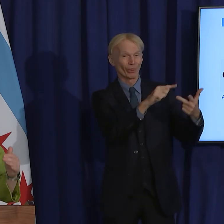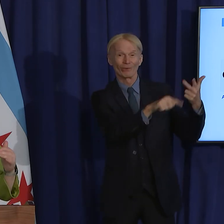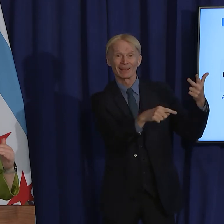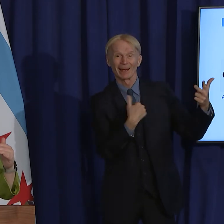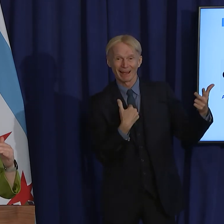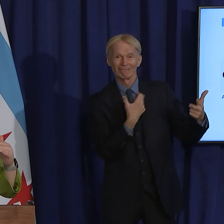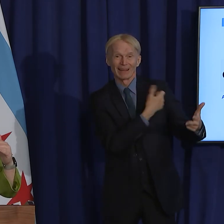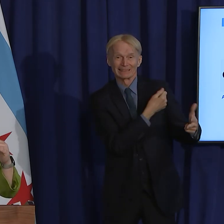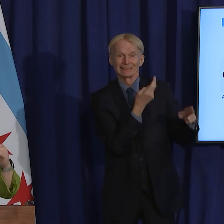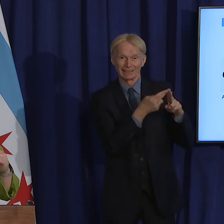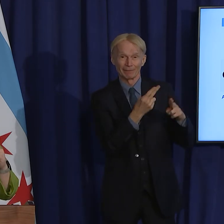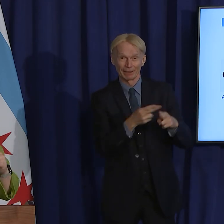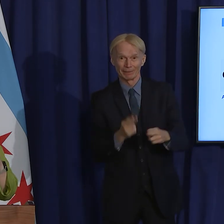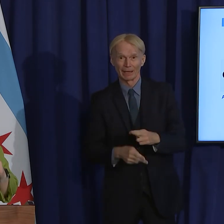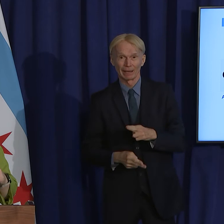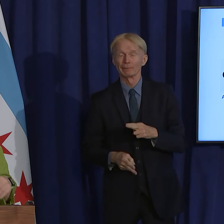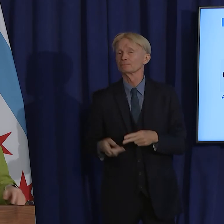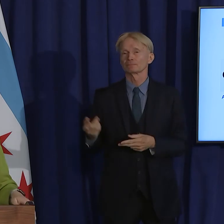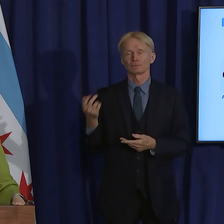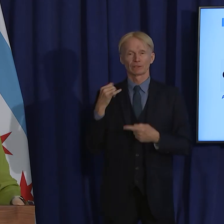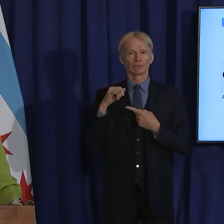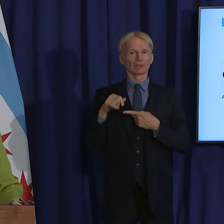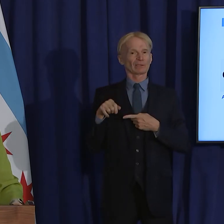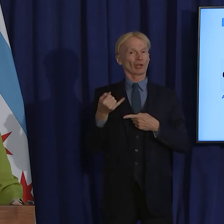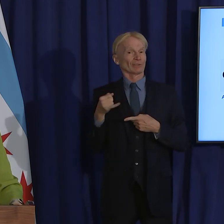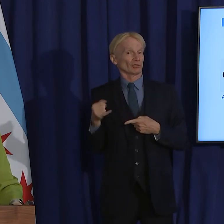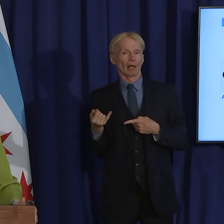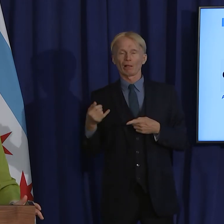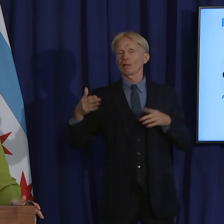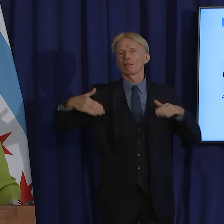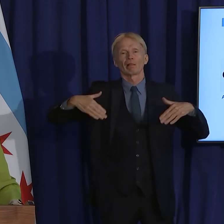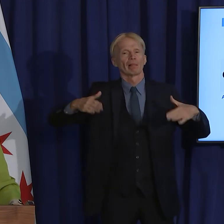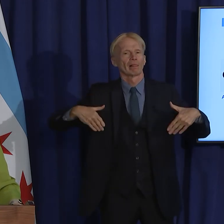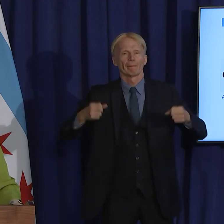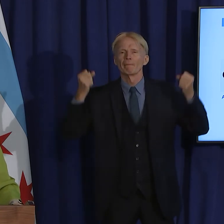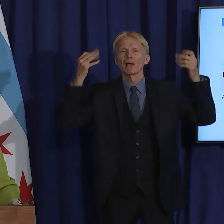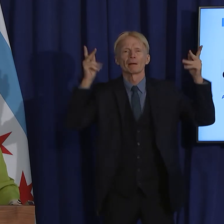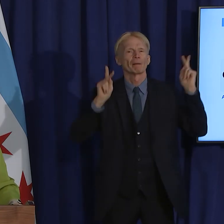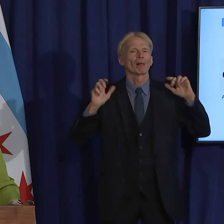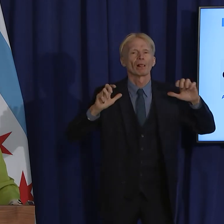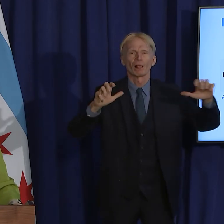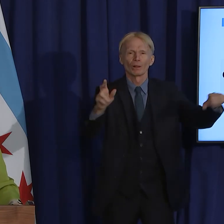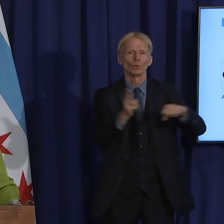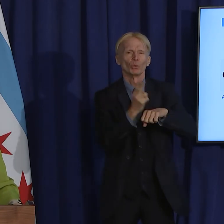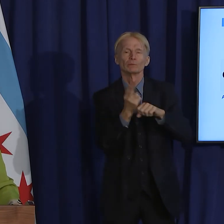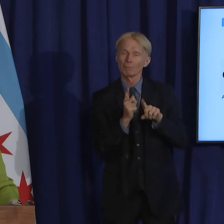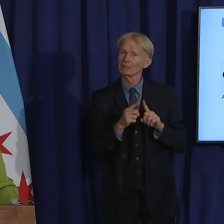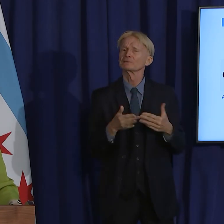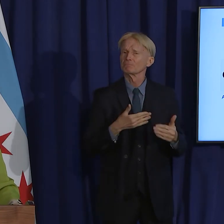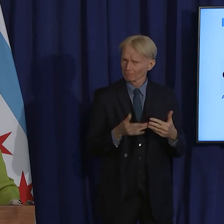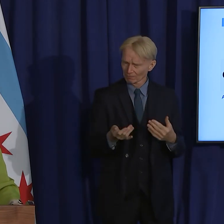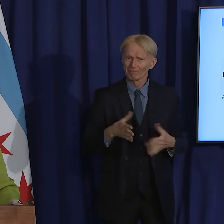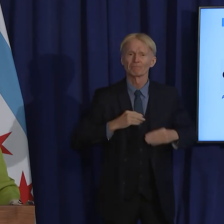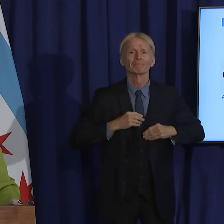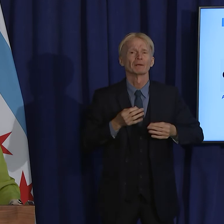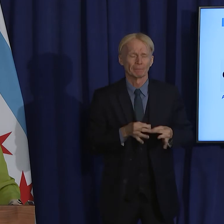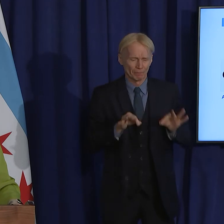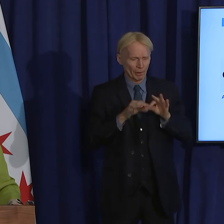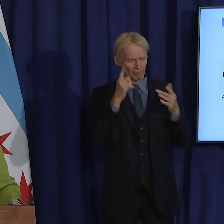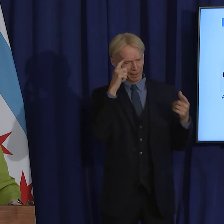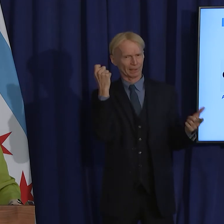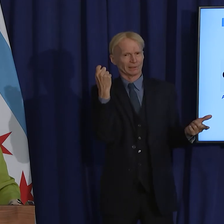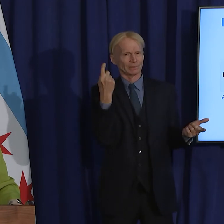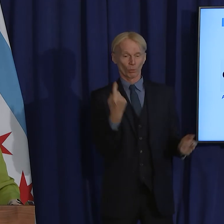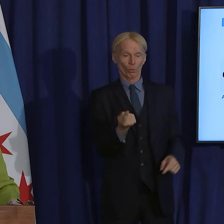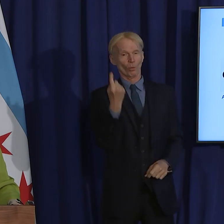one that has been by far the one we've administered the least of, but it's been an important vaccine for us in terms of the one and done,